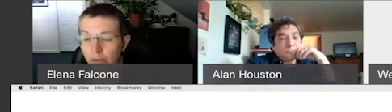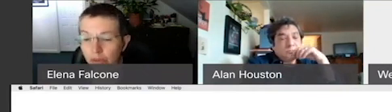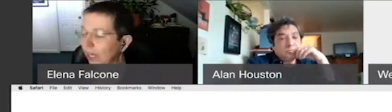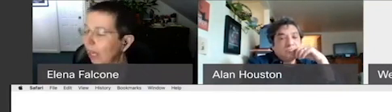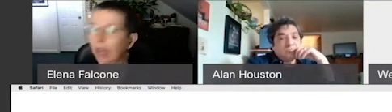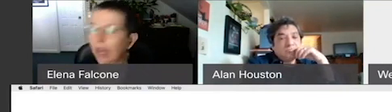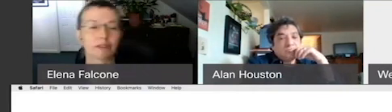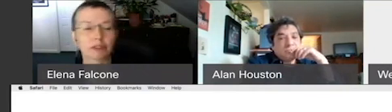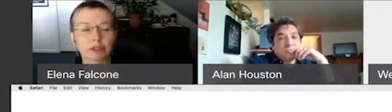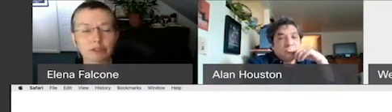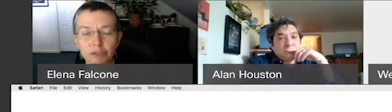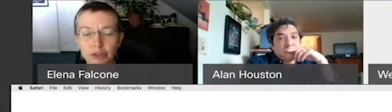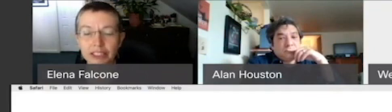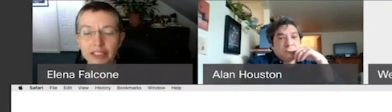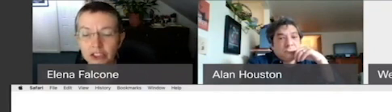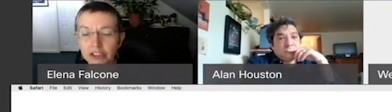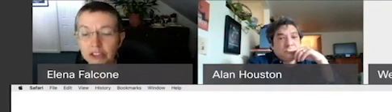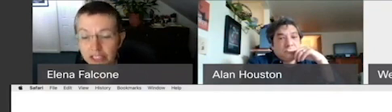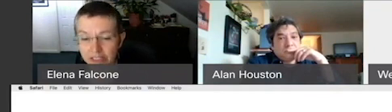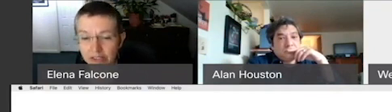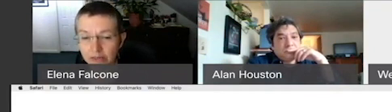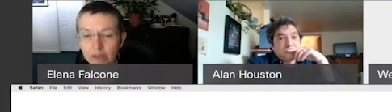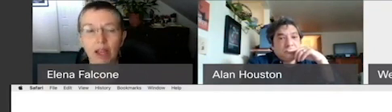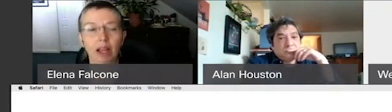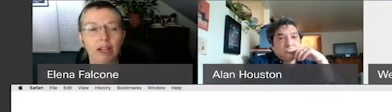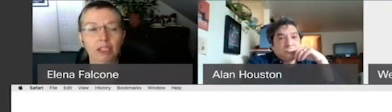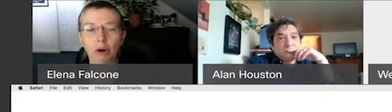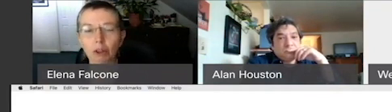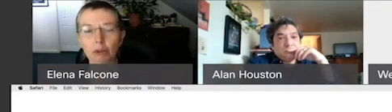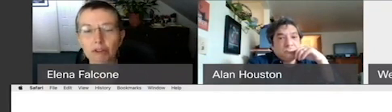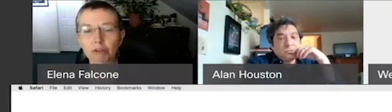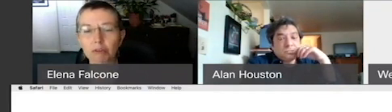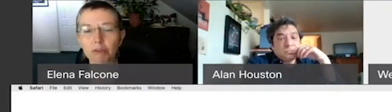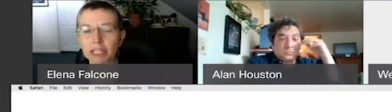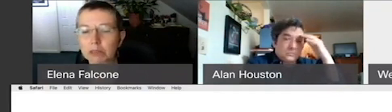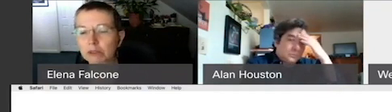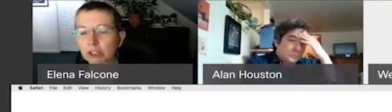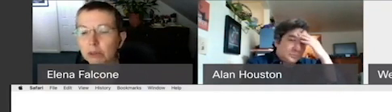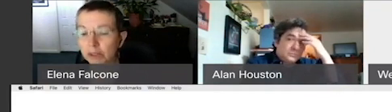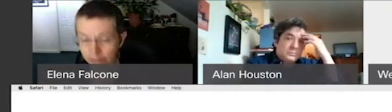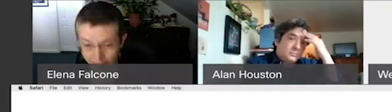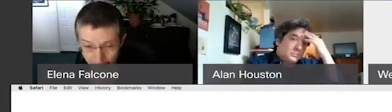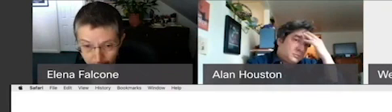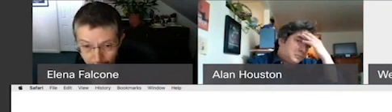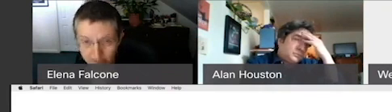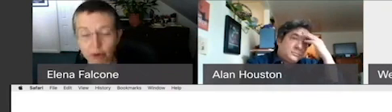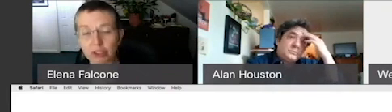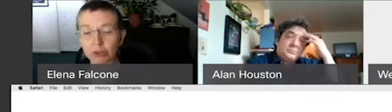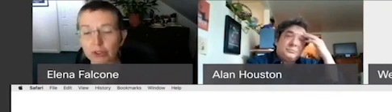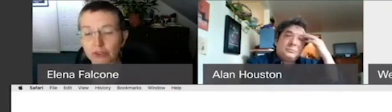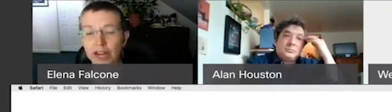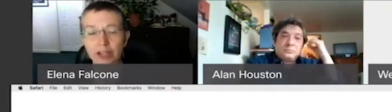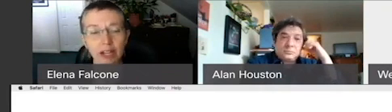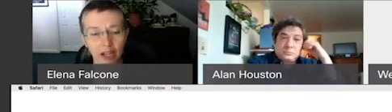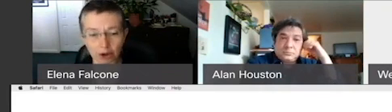informed and for you to get additional assistance. And you go all the way through. Many of them are available in Spanish, and there are resources for